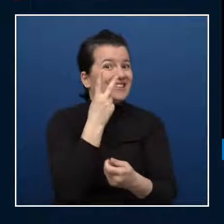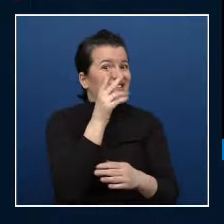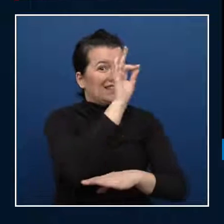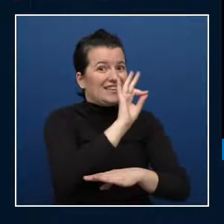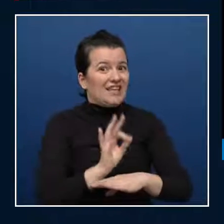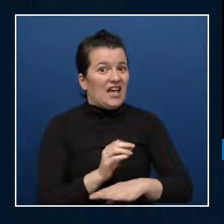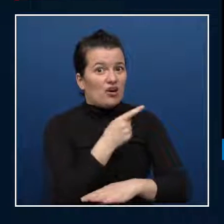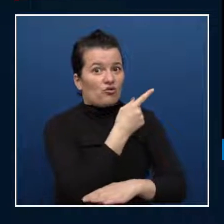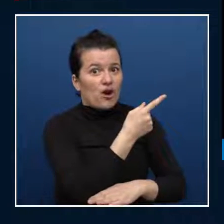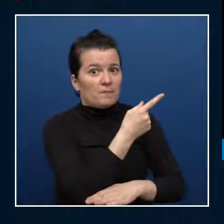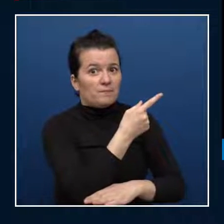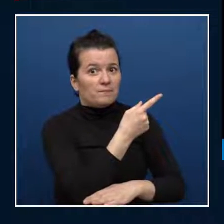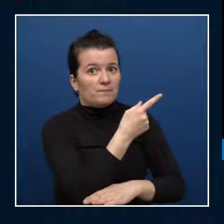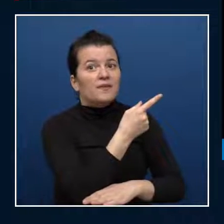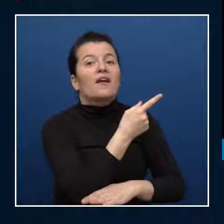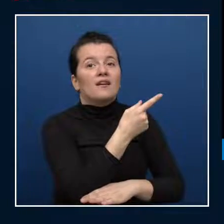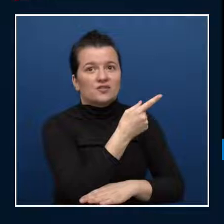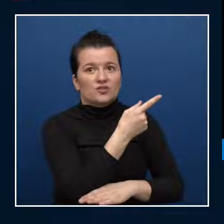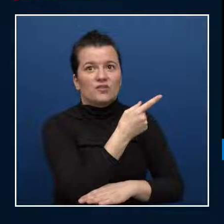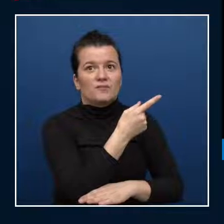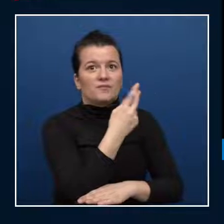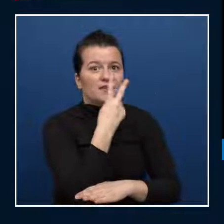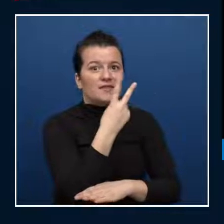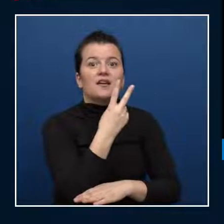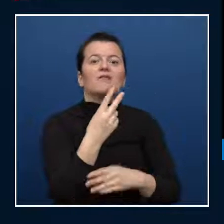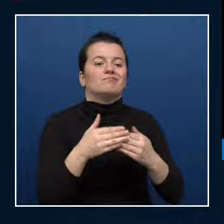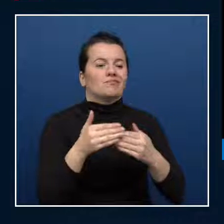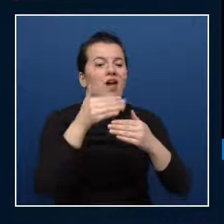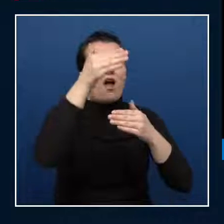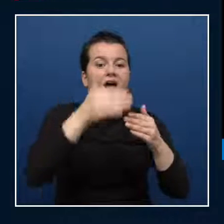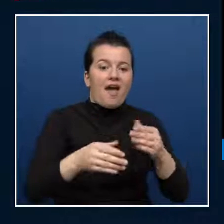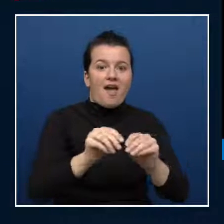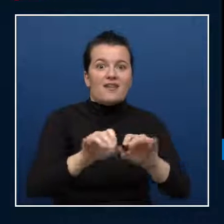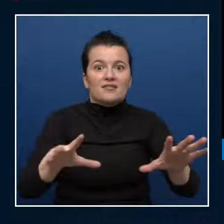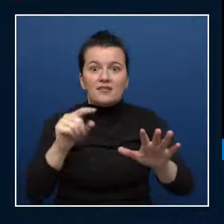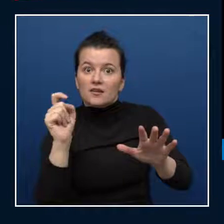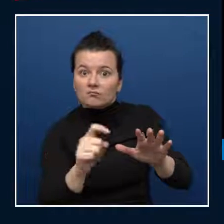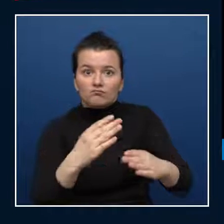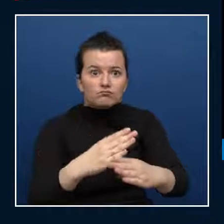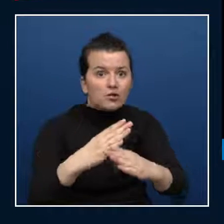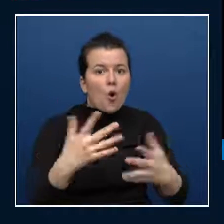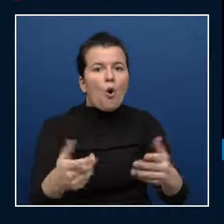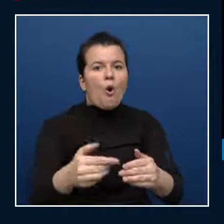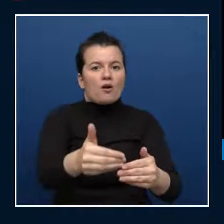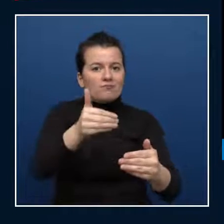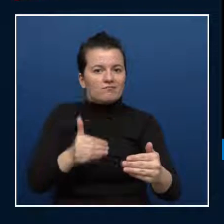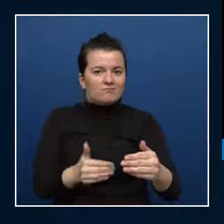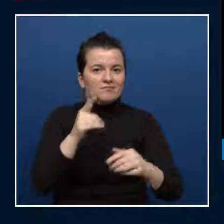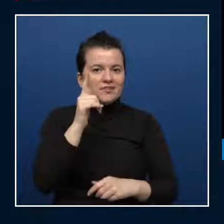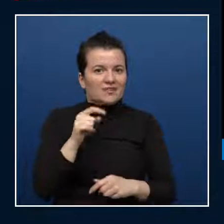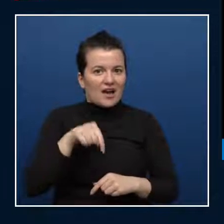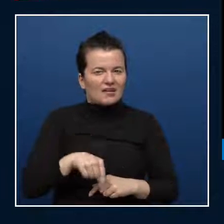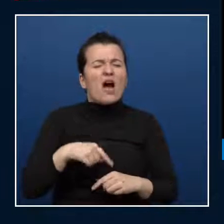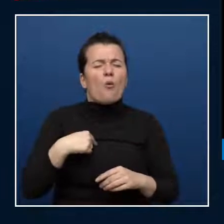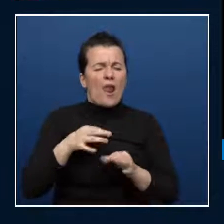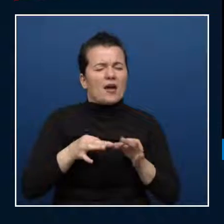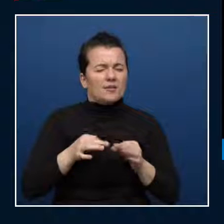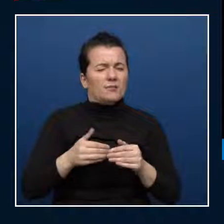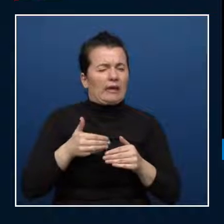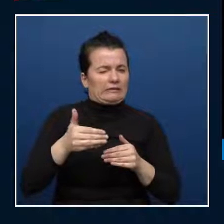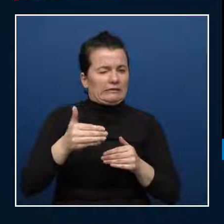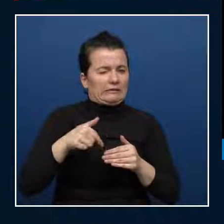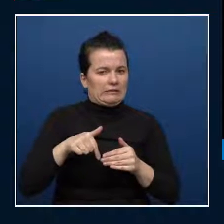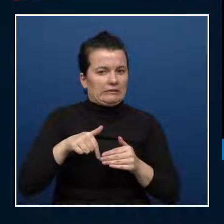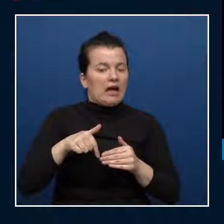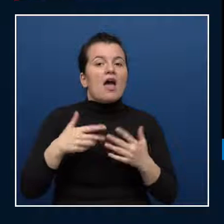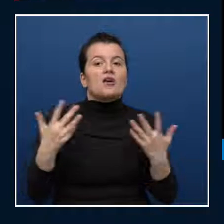application gateway and also our front door, which we'll be talking about in a minute. But that means that if you have one WAF policy, you